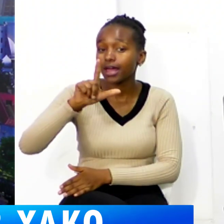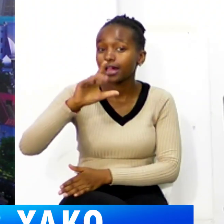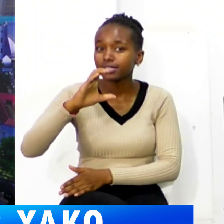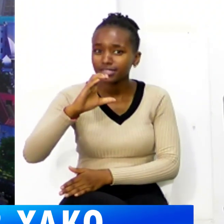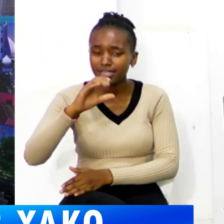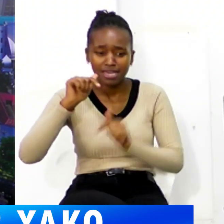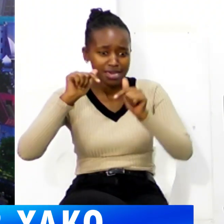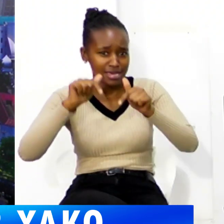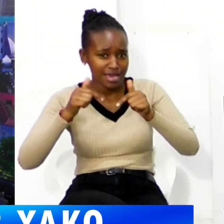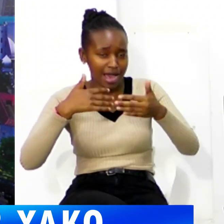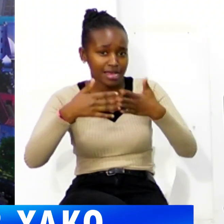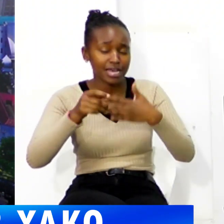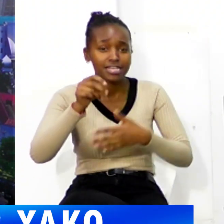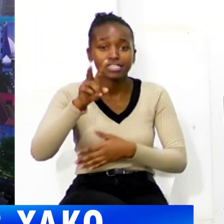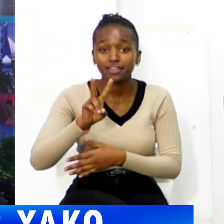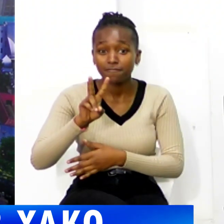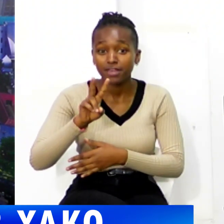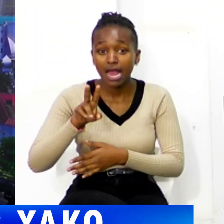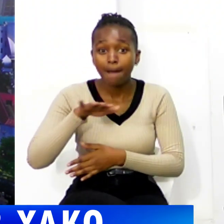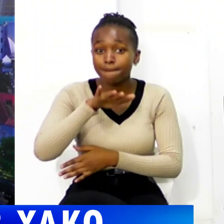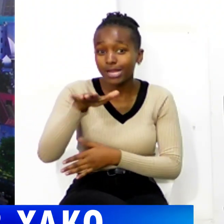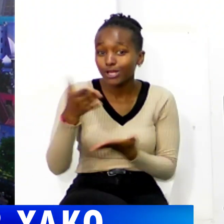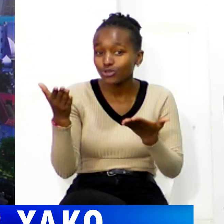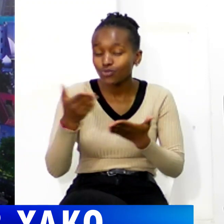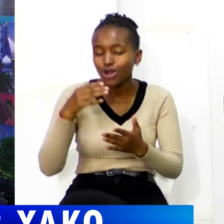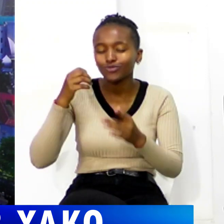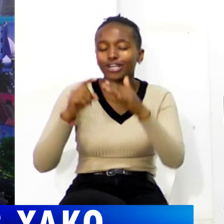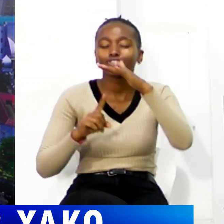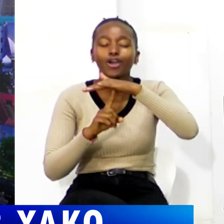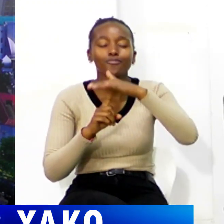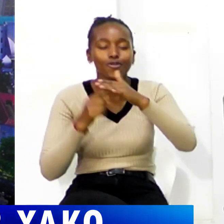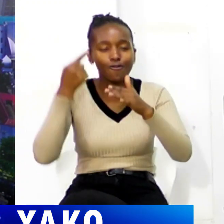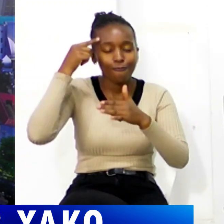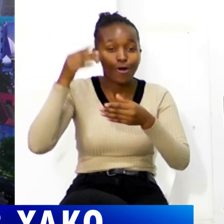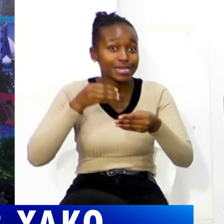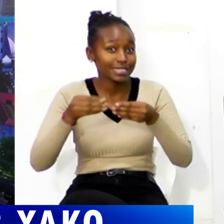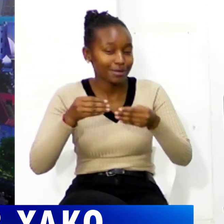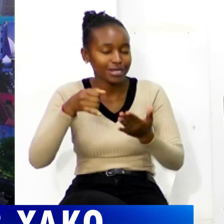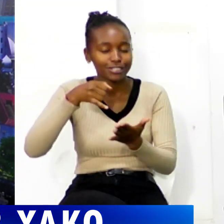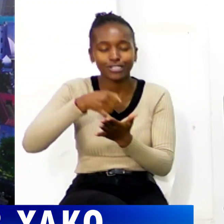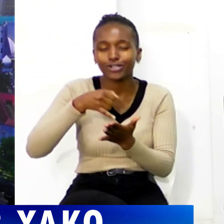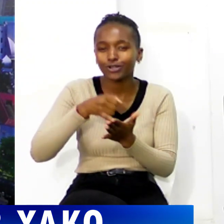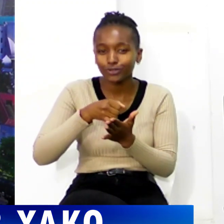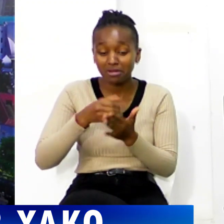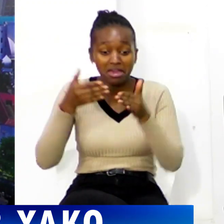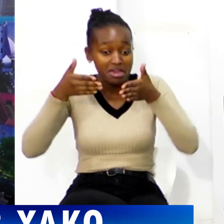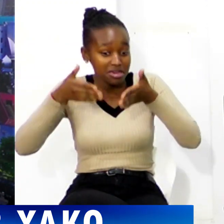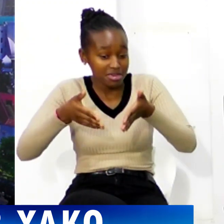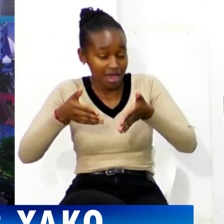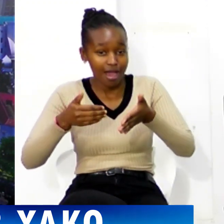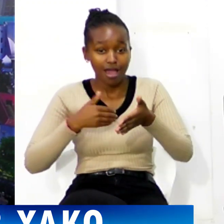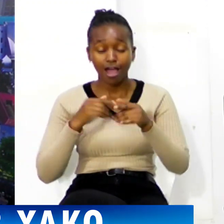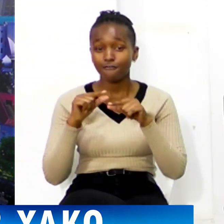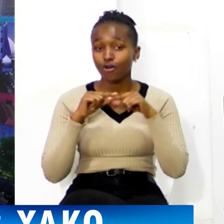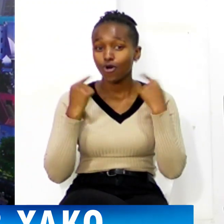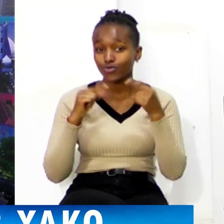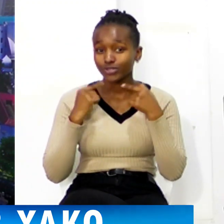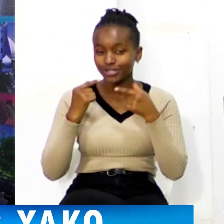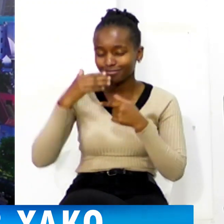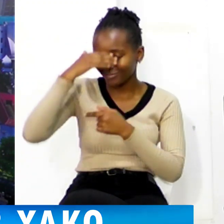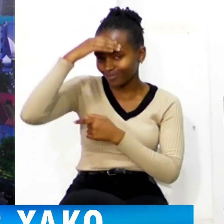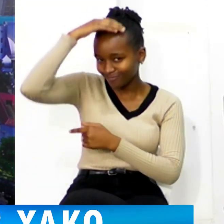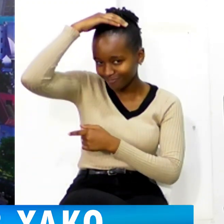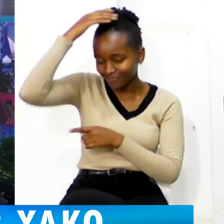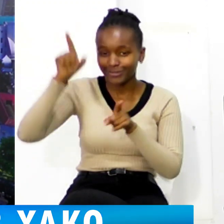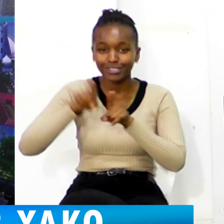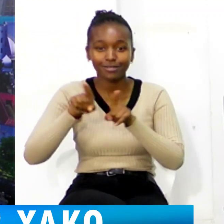station that champions for disability inclusion. With you in this interview is Chris Mwololo, and